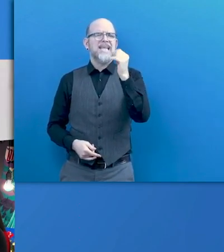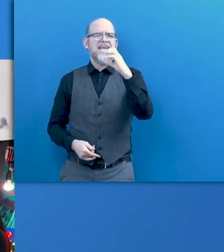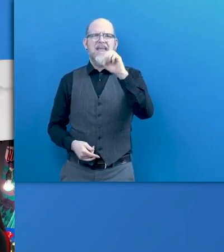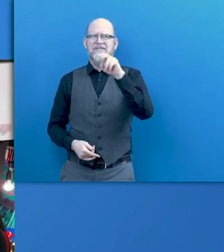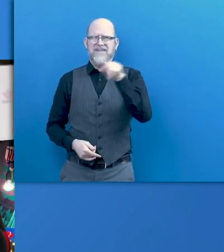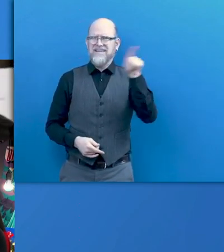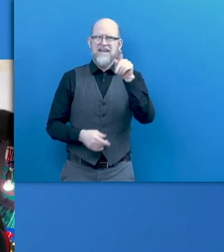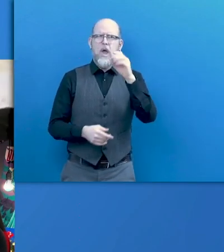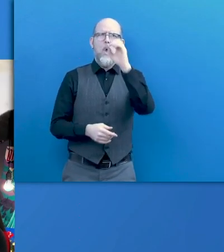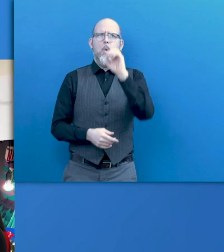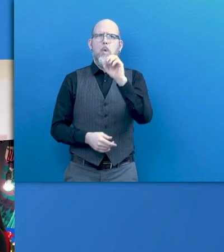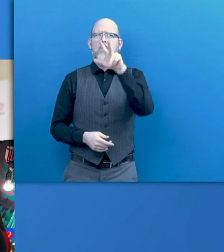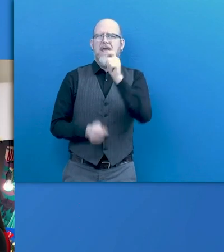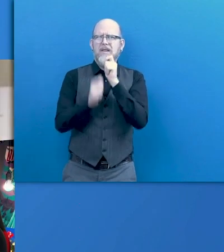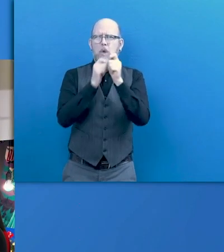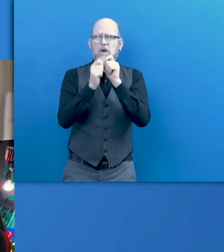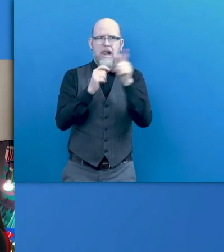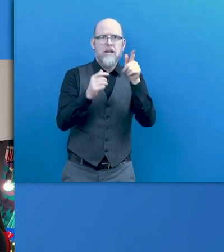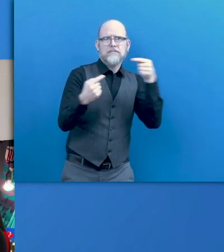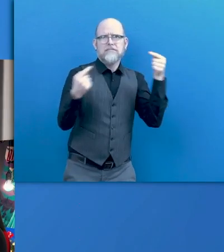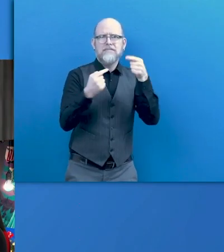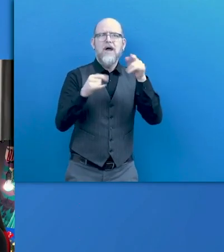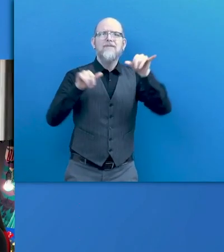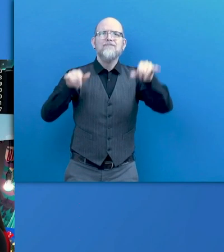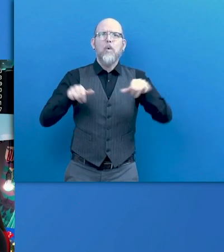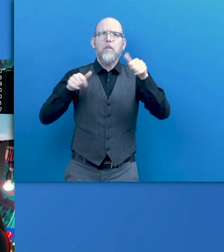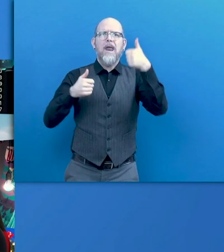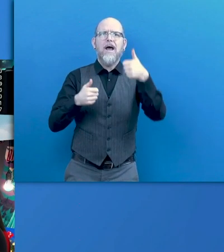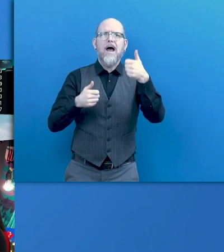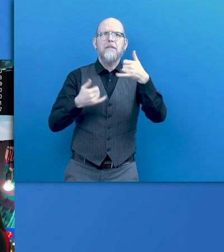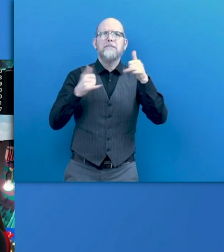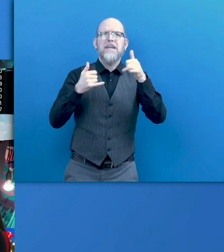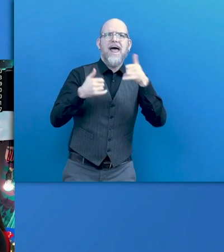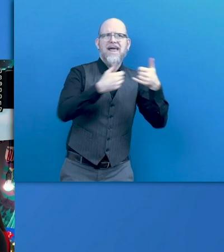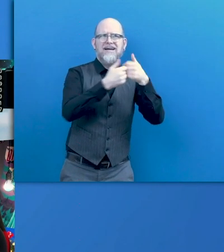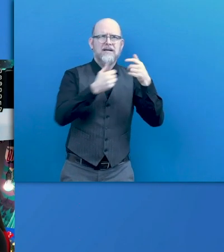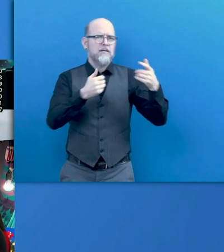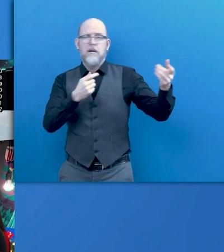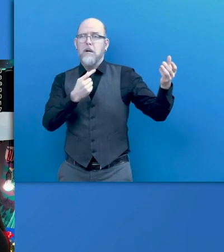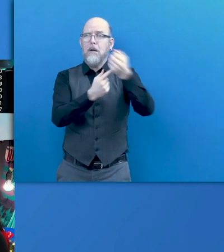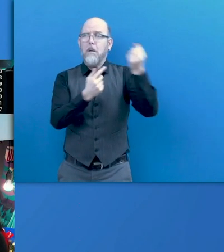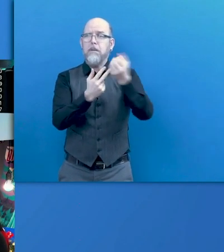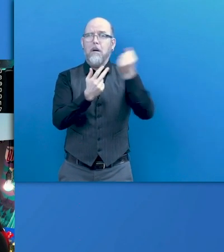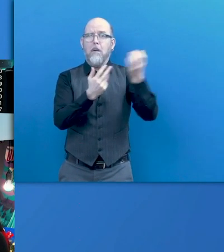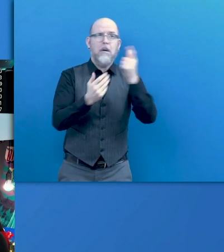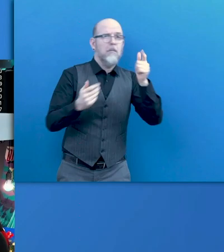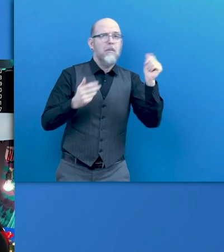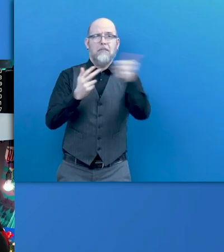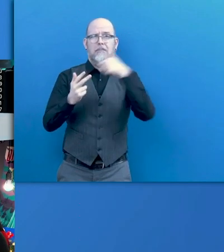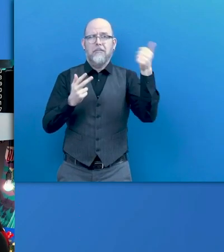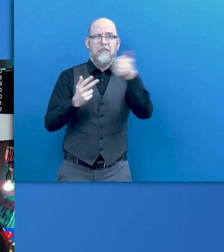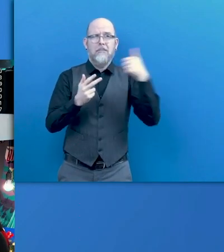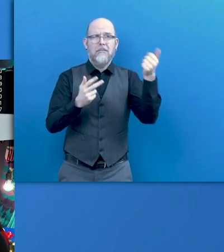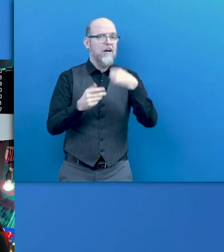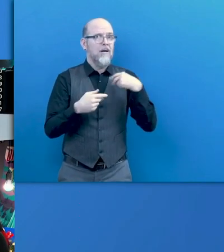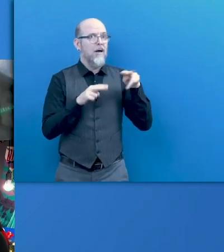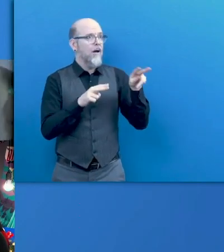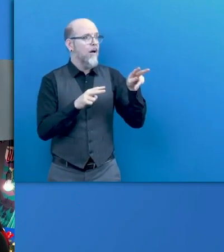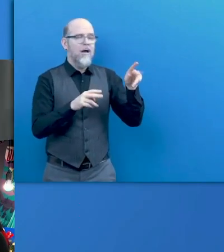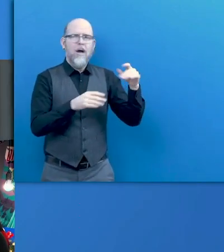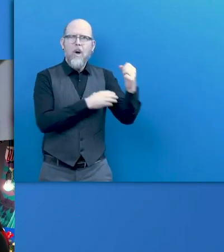Energy racing against IC. In the end, IC lapped them dozens of times and won by far. And we thought,